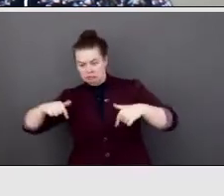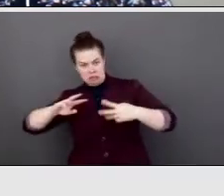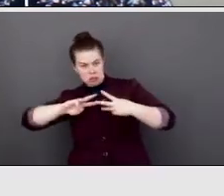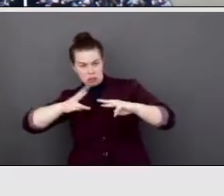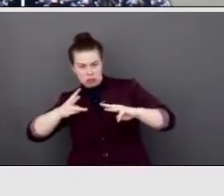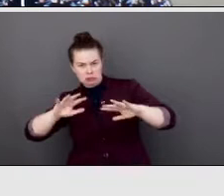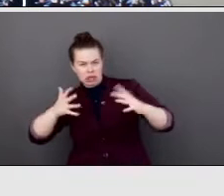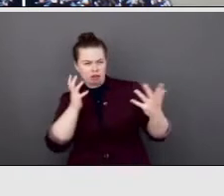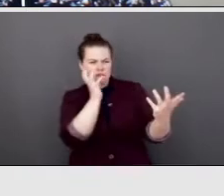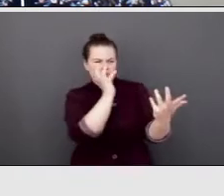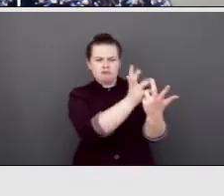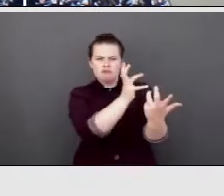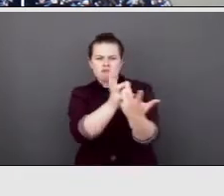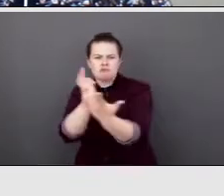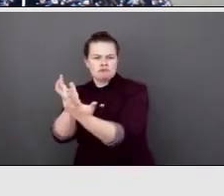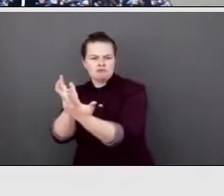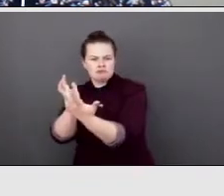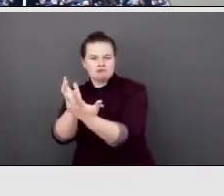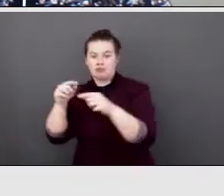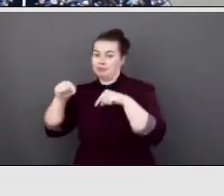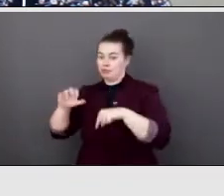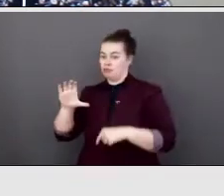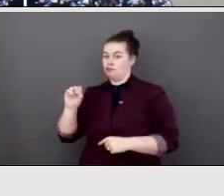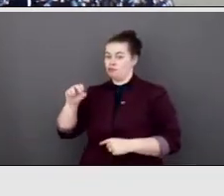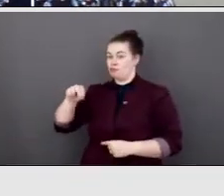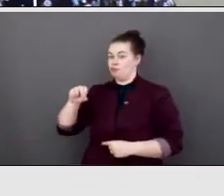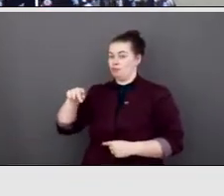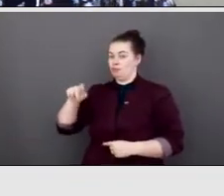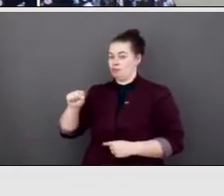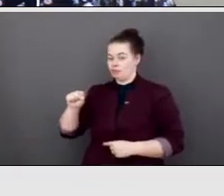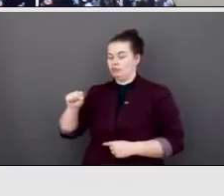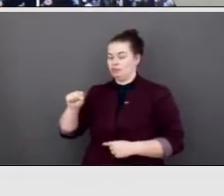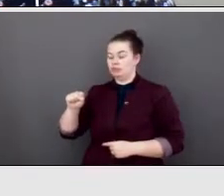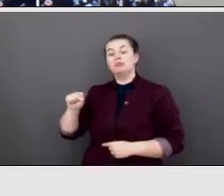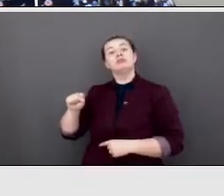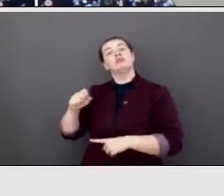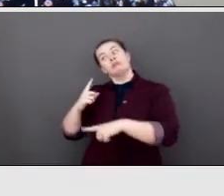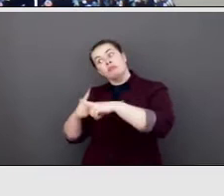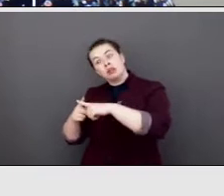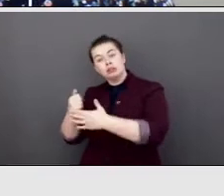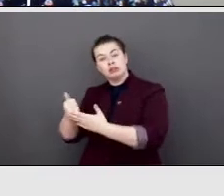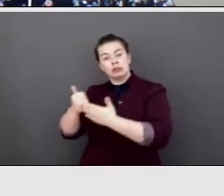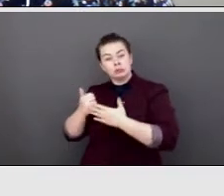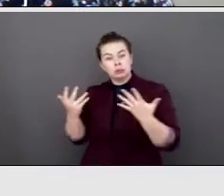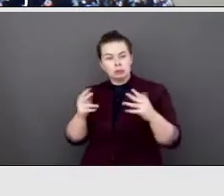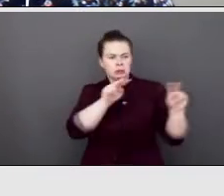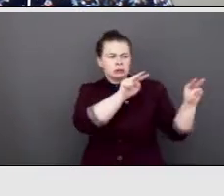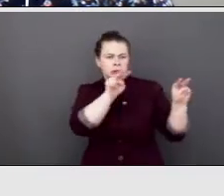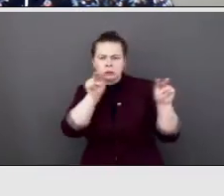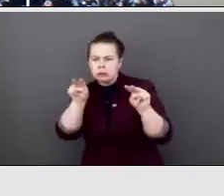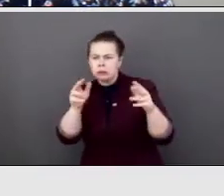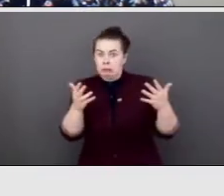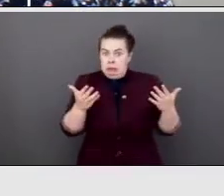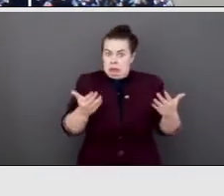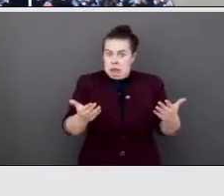how precisely SHAPES might fit in among these existing systems. It helps us to imagine and specify the